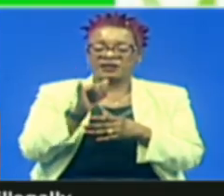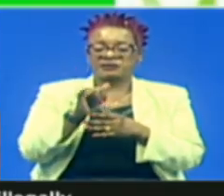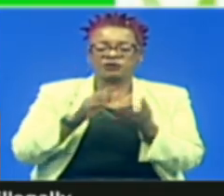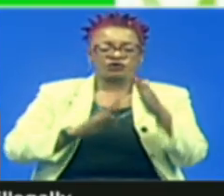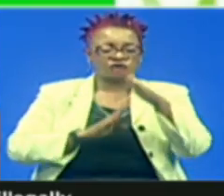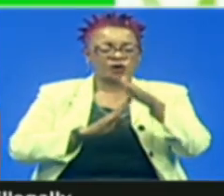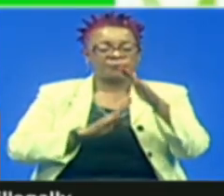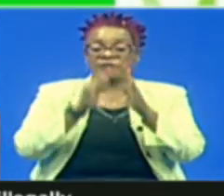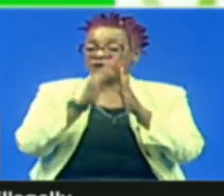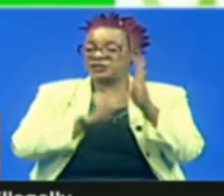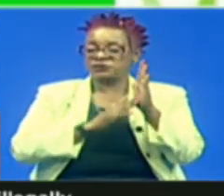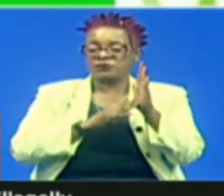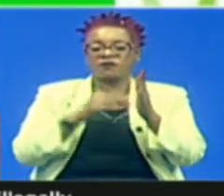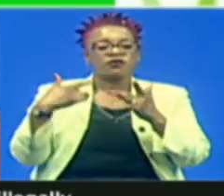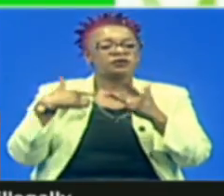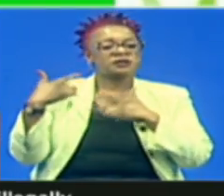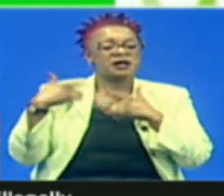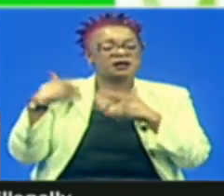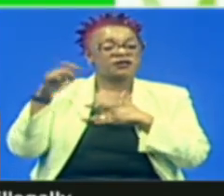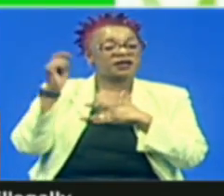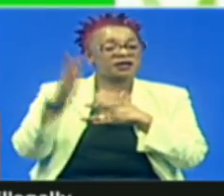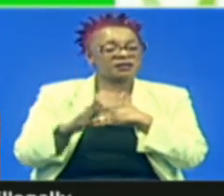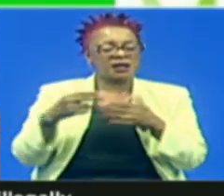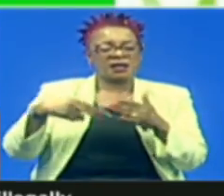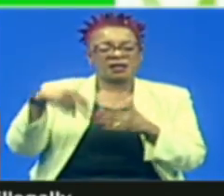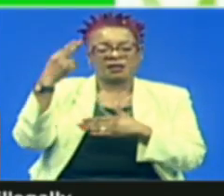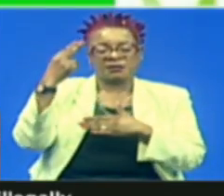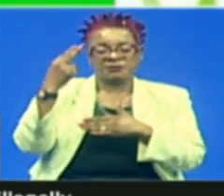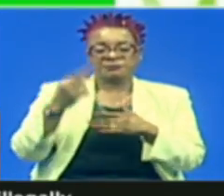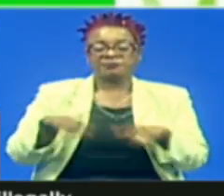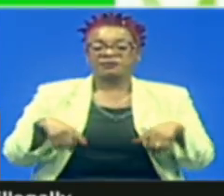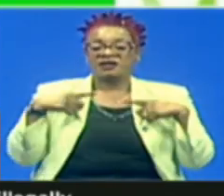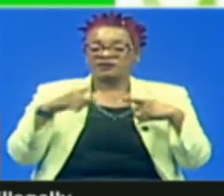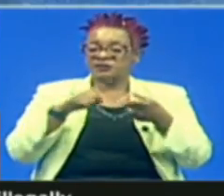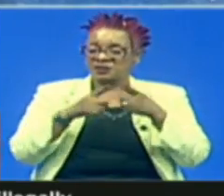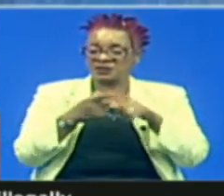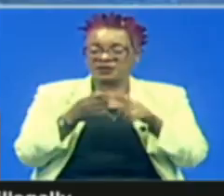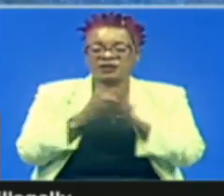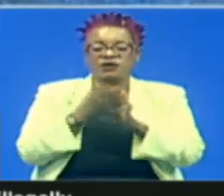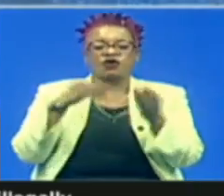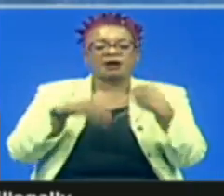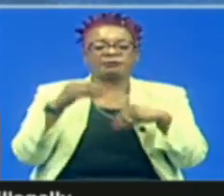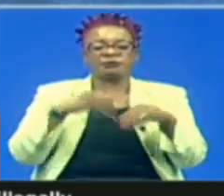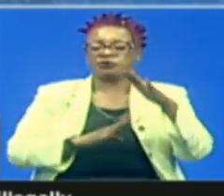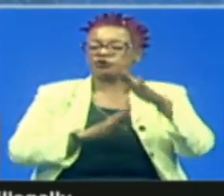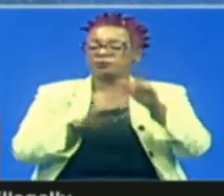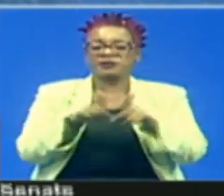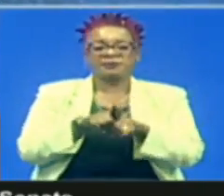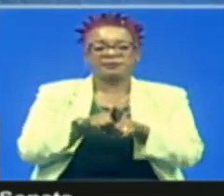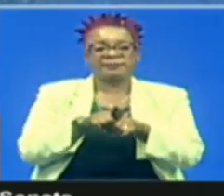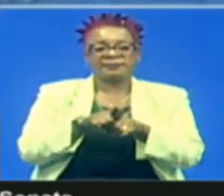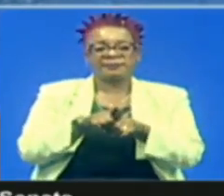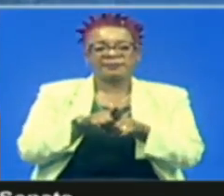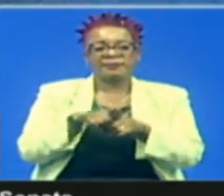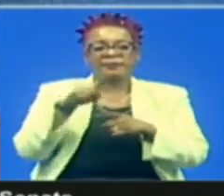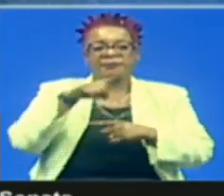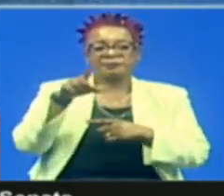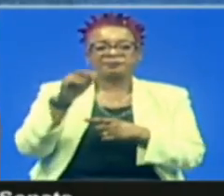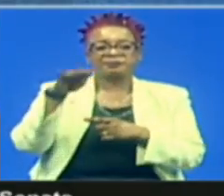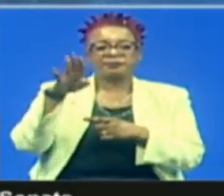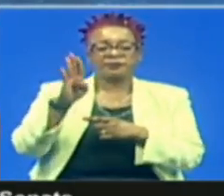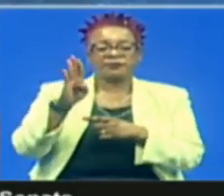Kenyans, with high cost of living and corruption featuring high up. Zainab Ismail,